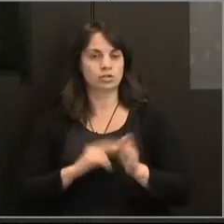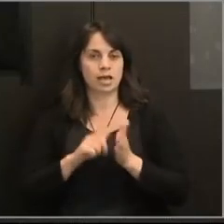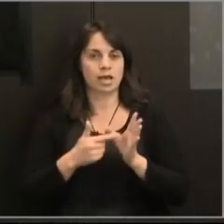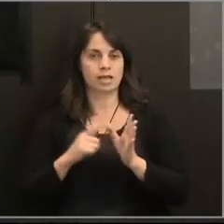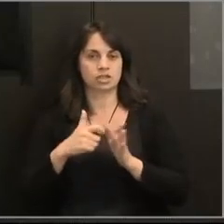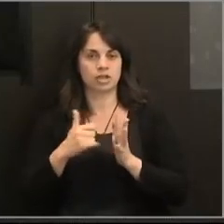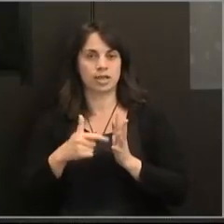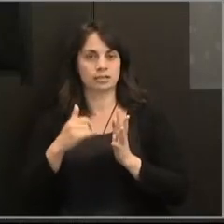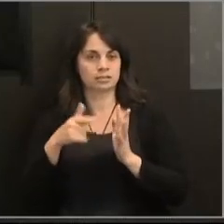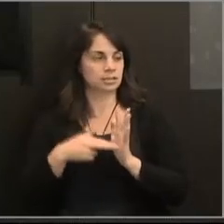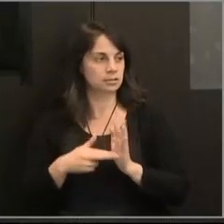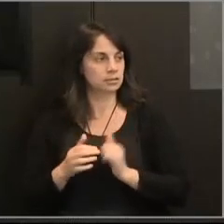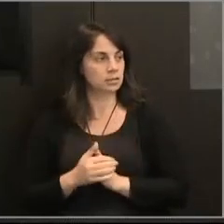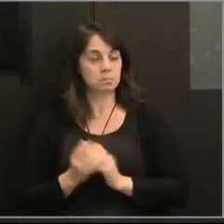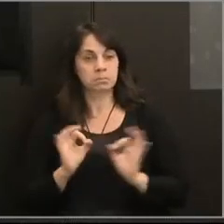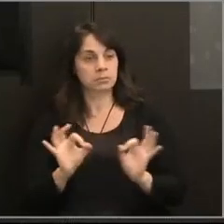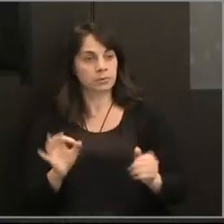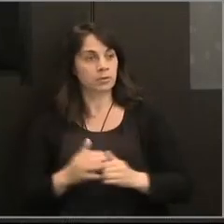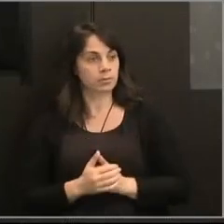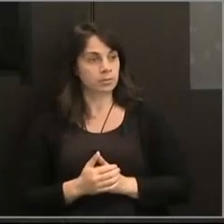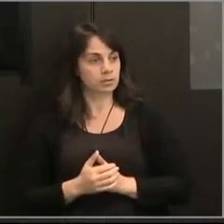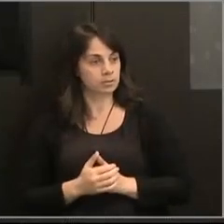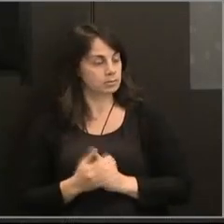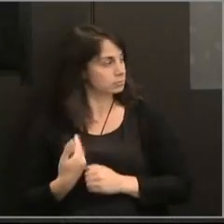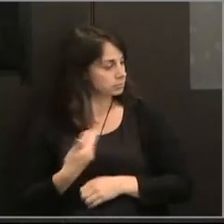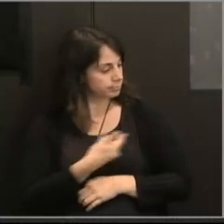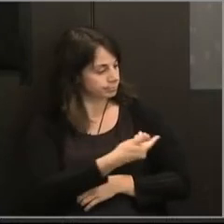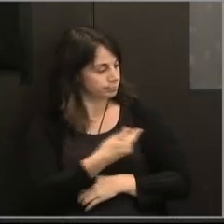There aren't. Colleagues. Dr Irueti?